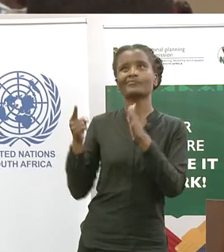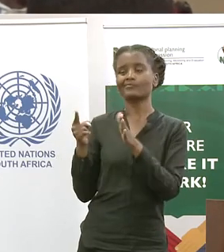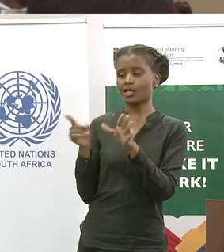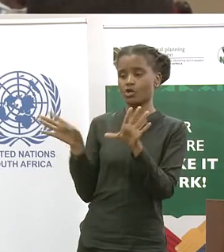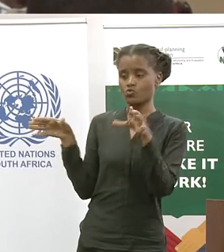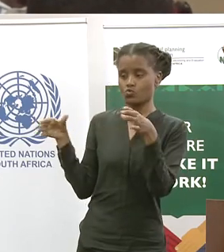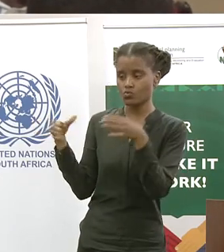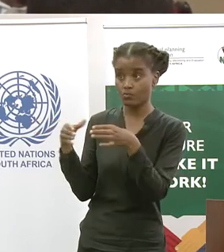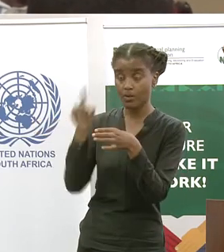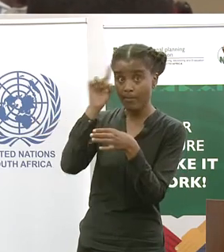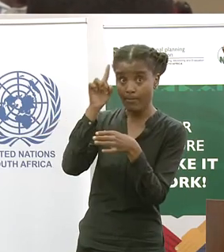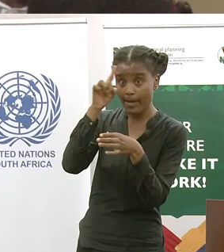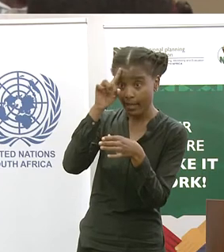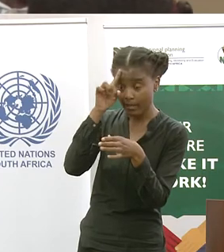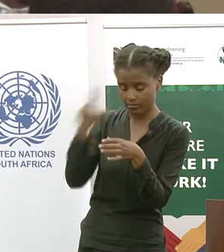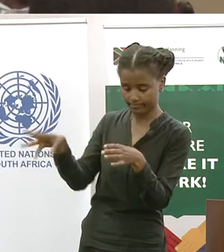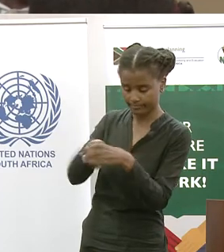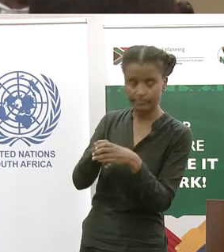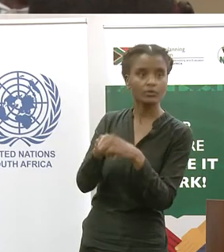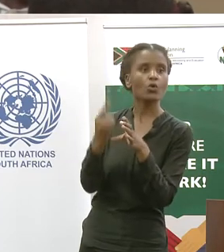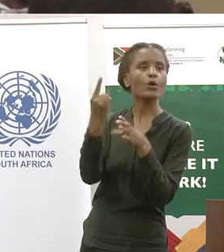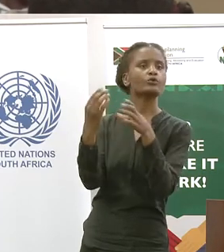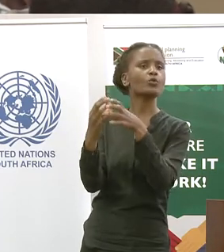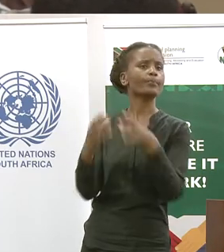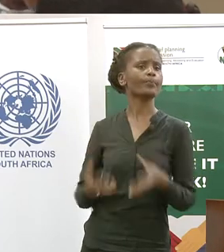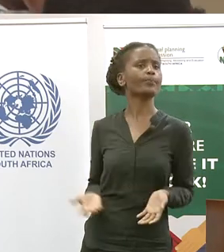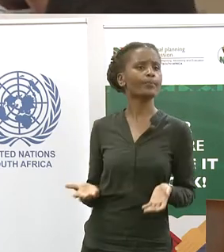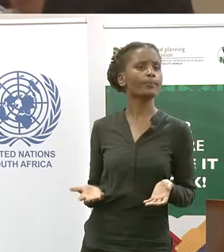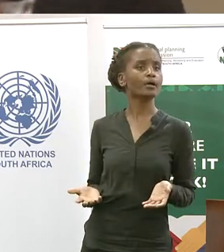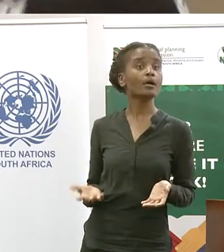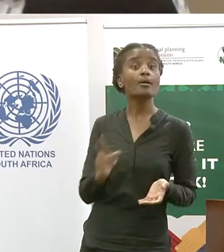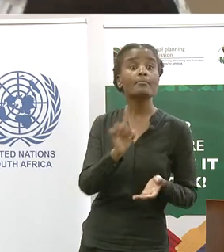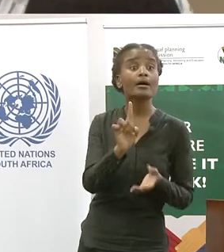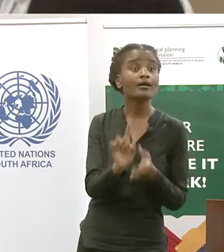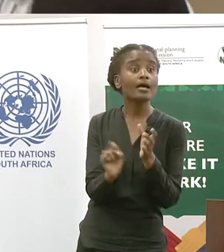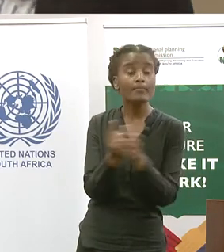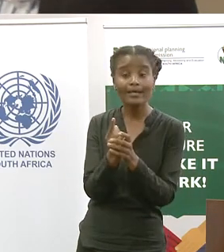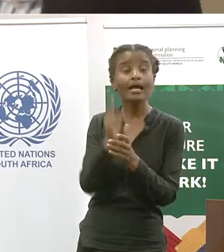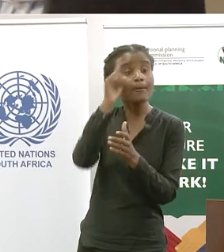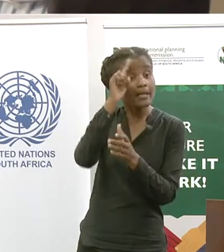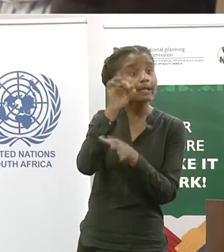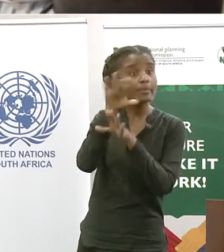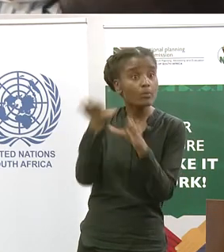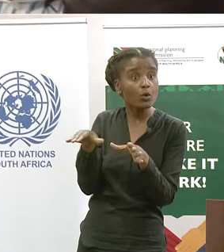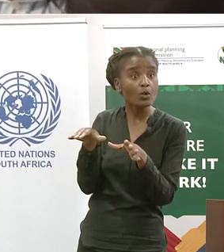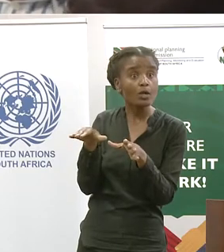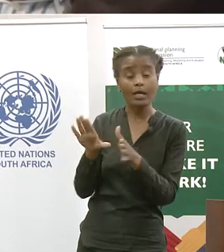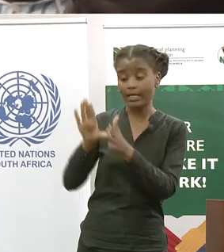oppressed by the same blacks. And you find the military veterans taken out of the pack and made to be